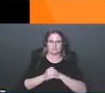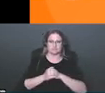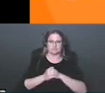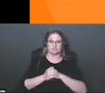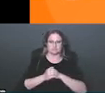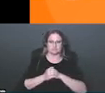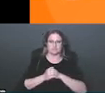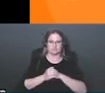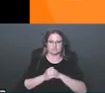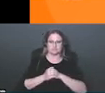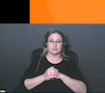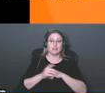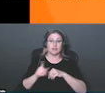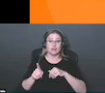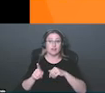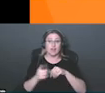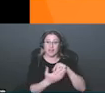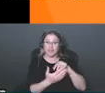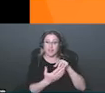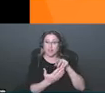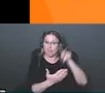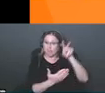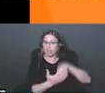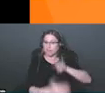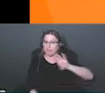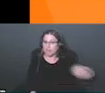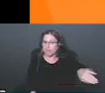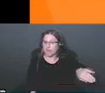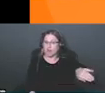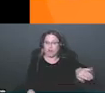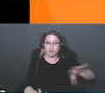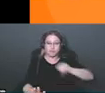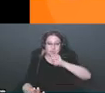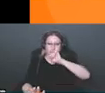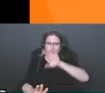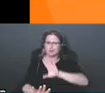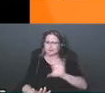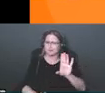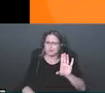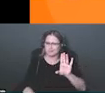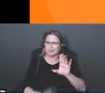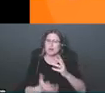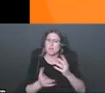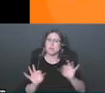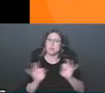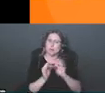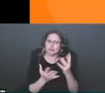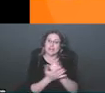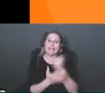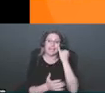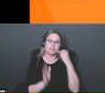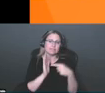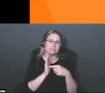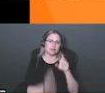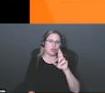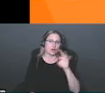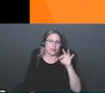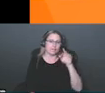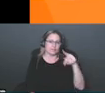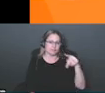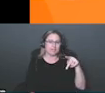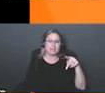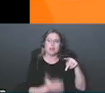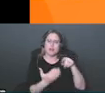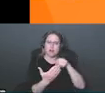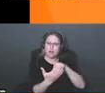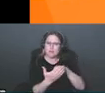hard way or after the fact. Sometimes things will be buried, especially in an RFP. It might be a